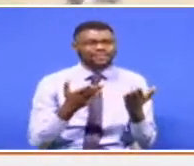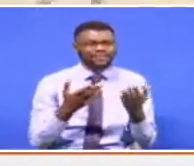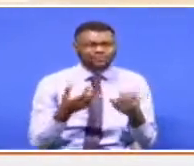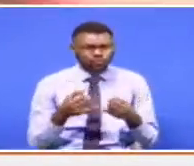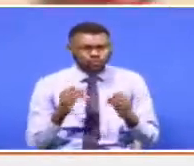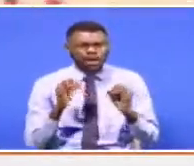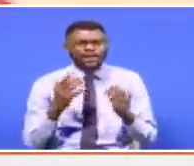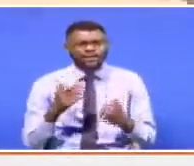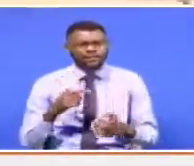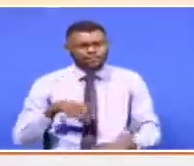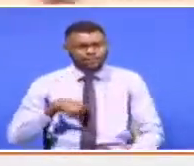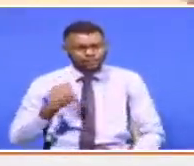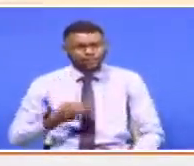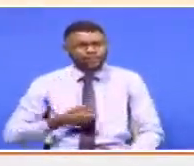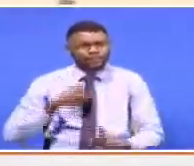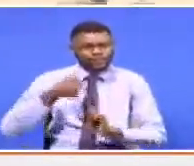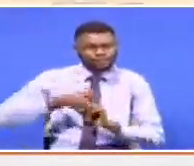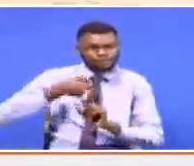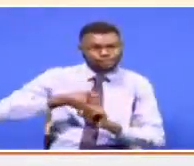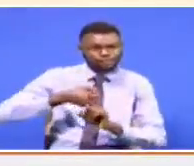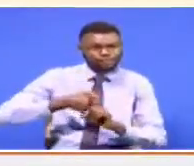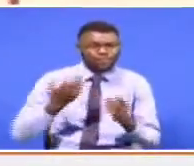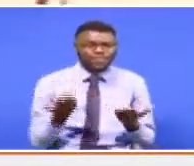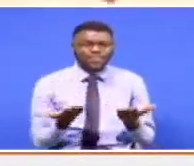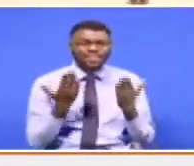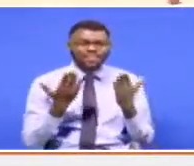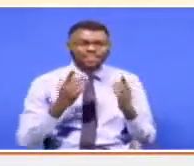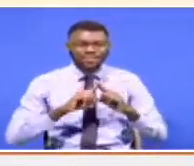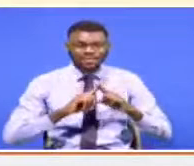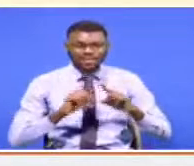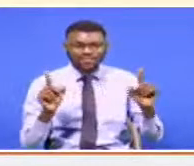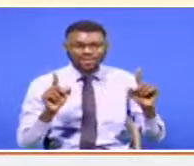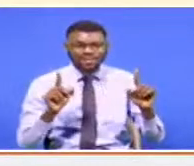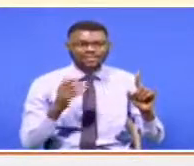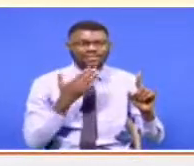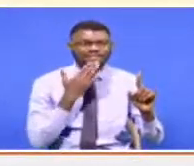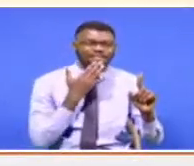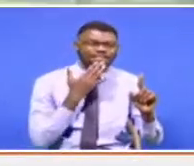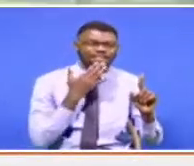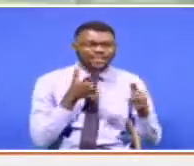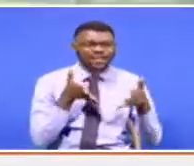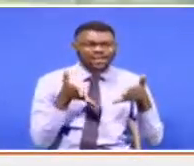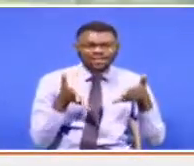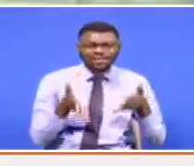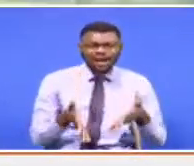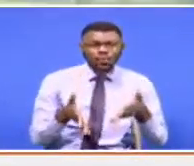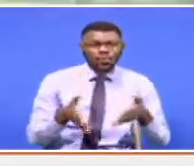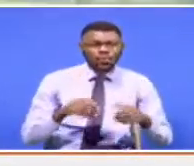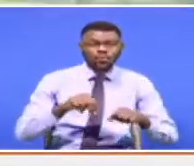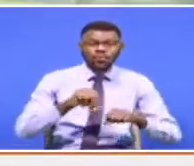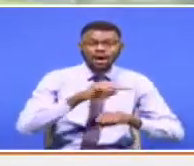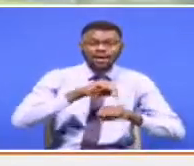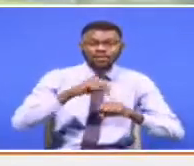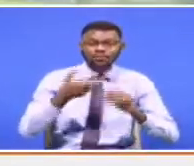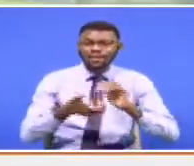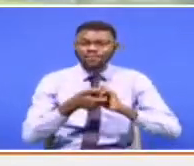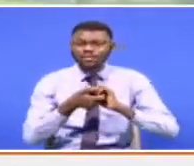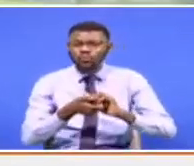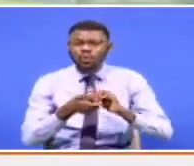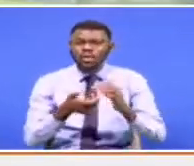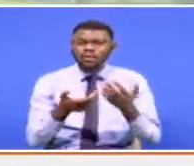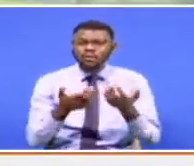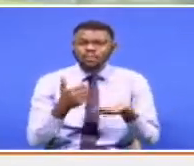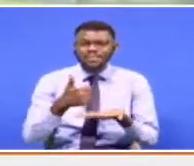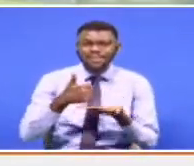personal efforts and a few friends here and there. We have not felt the national federation coming to the ground and